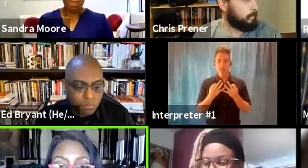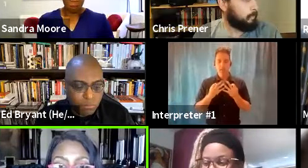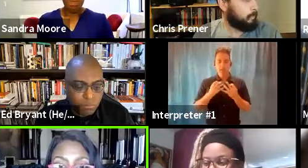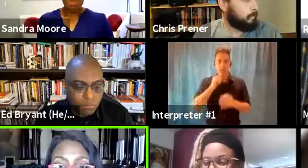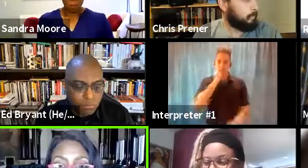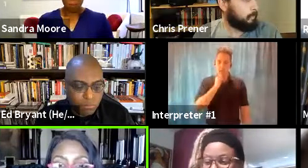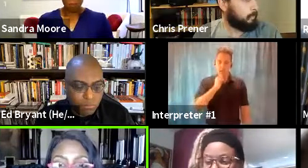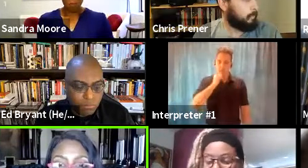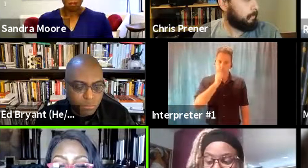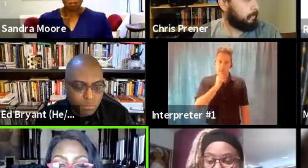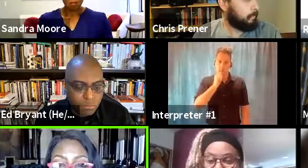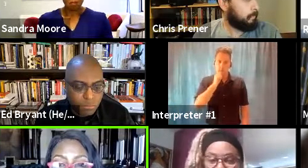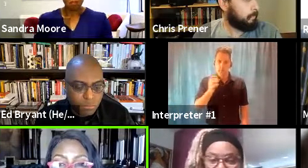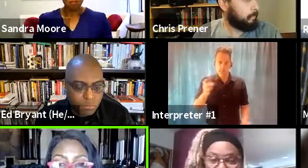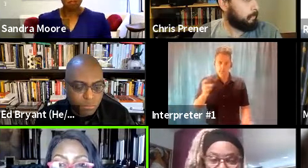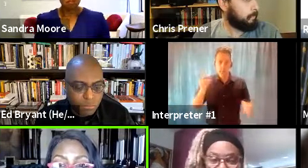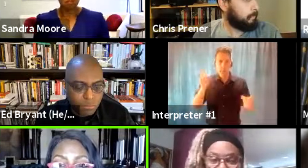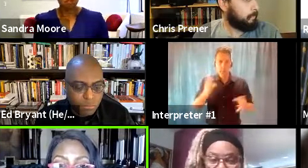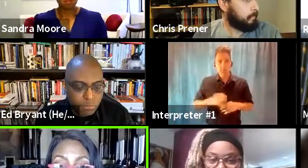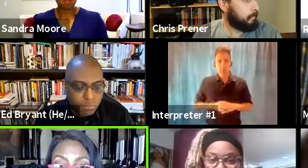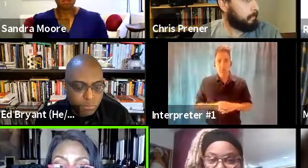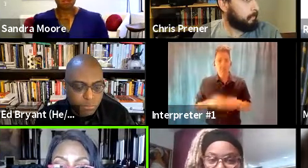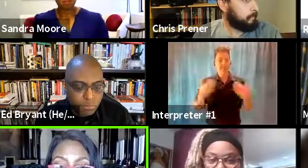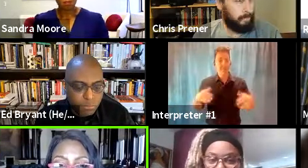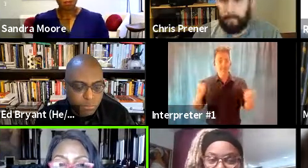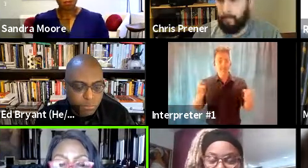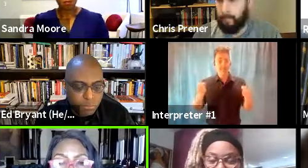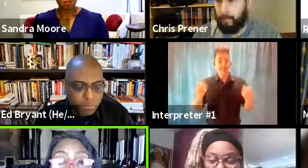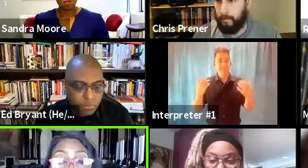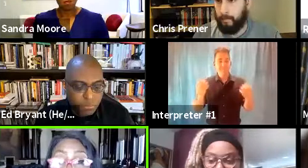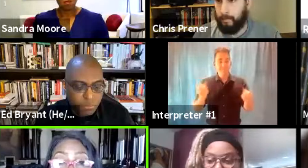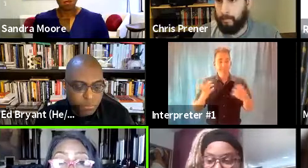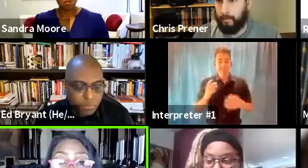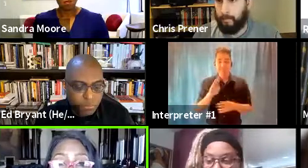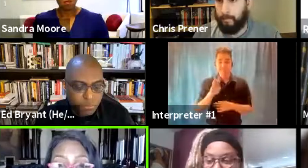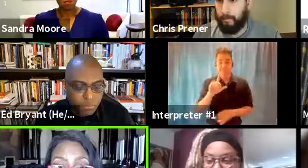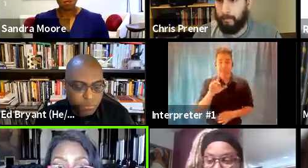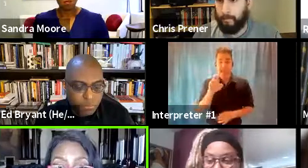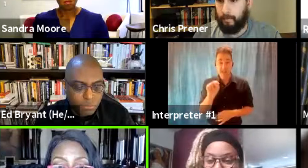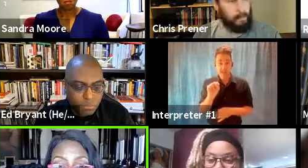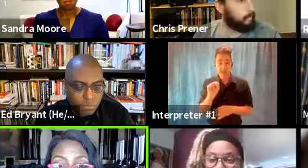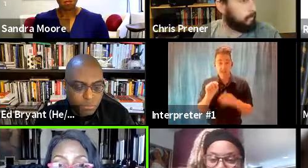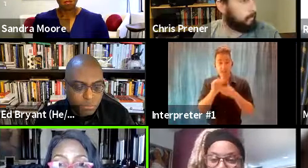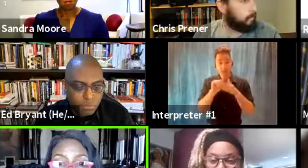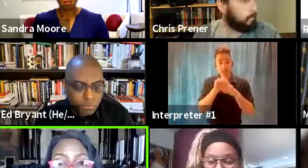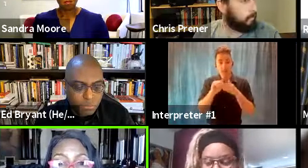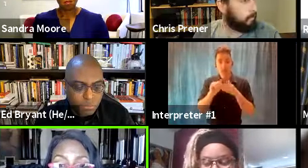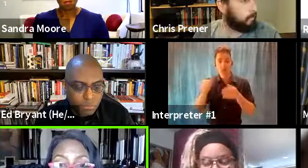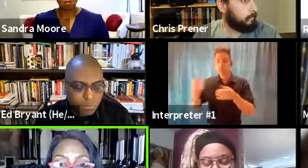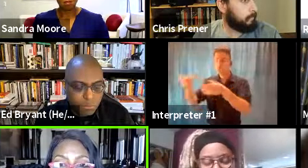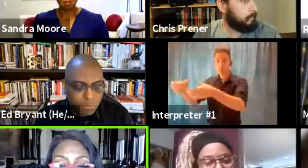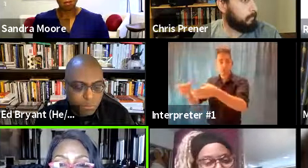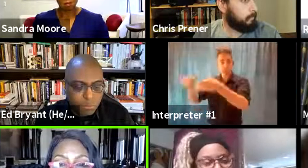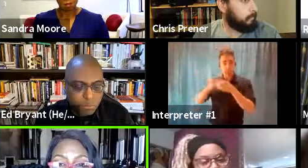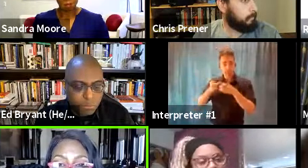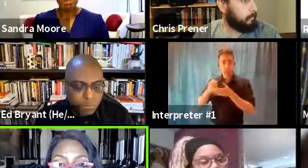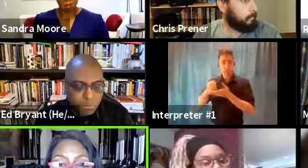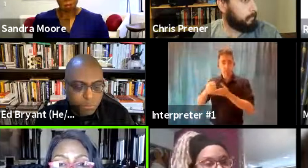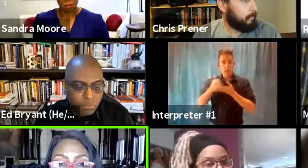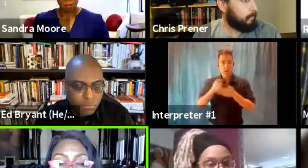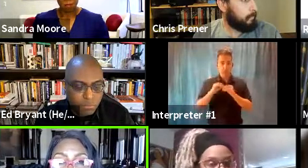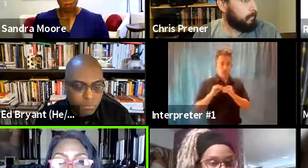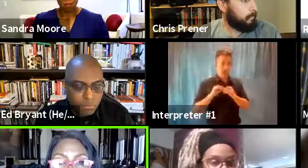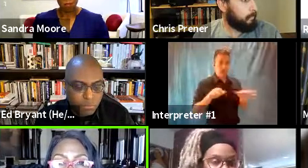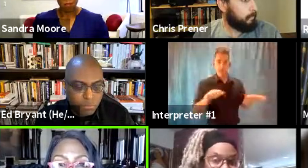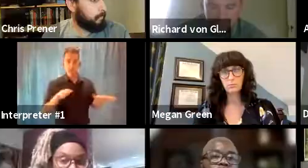$500 million coming to the city through the American Rescue Plan represents a lifeline, and we have a responsibility